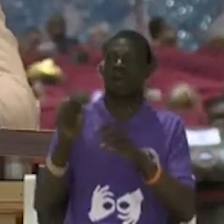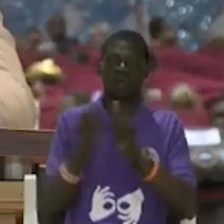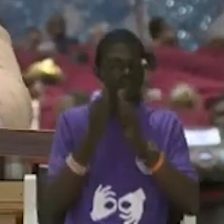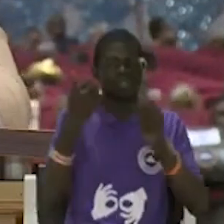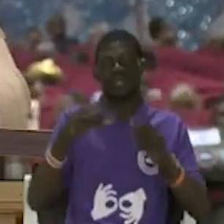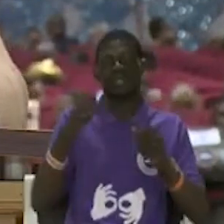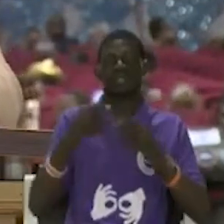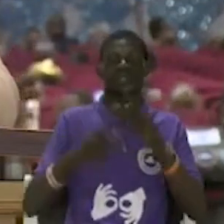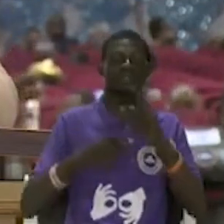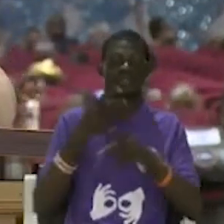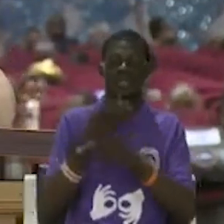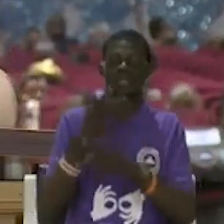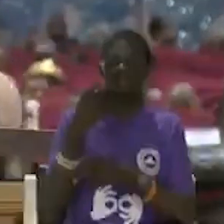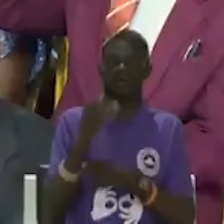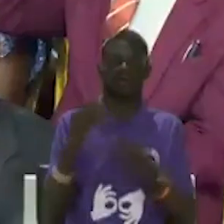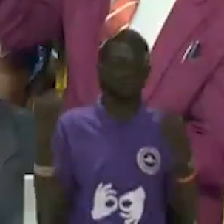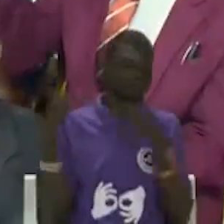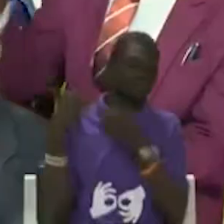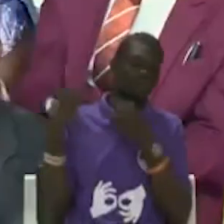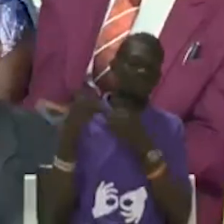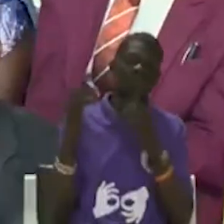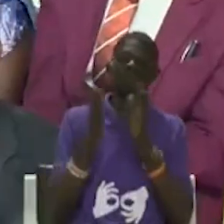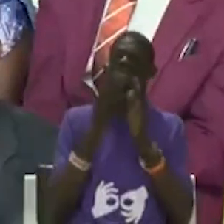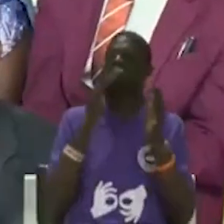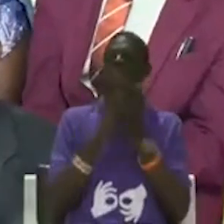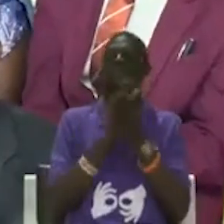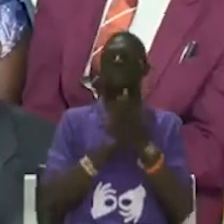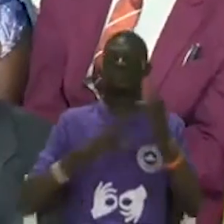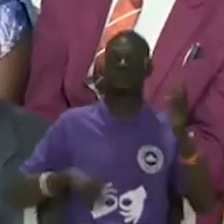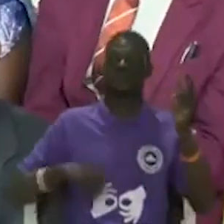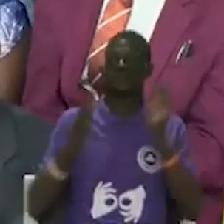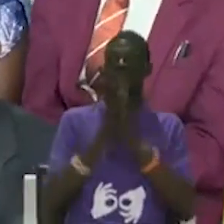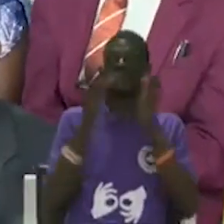pain. Praise the Lord.